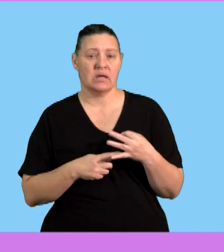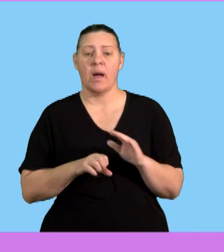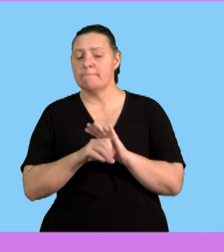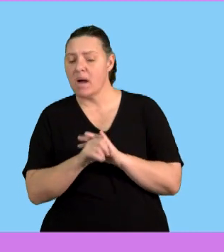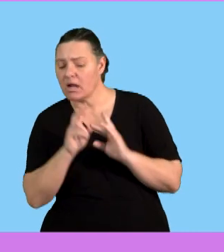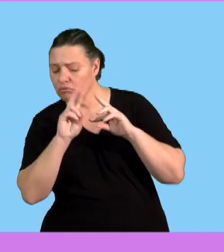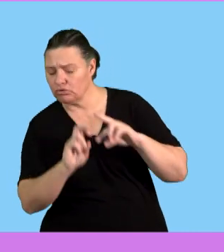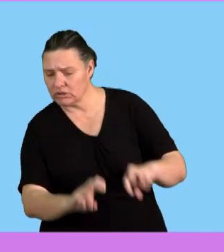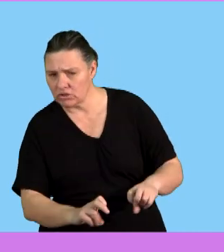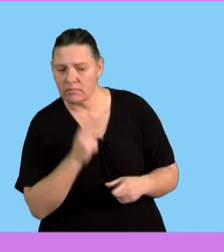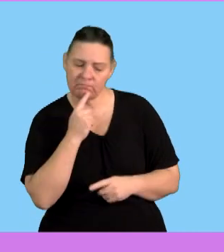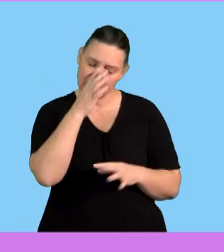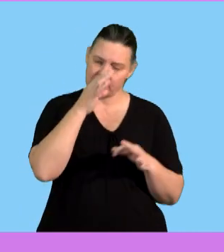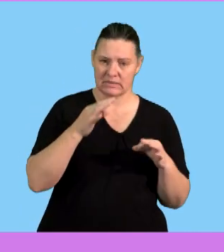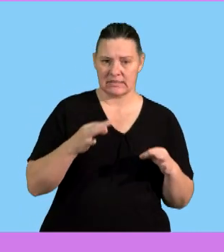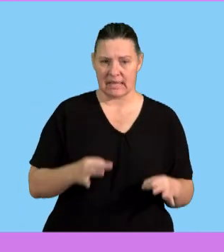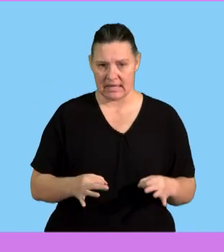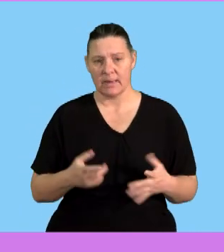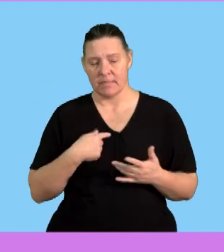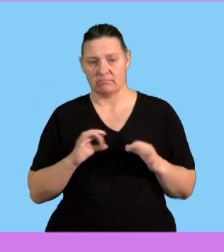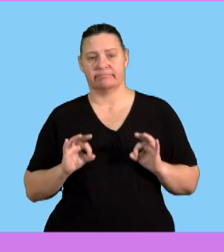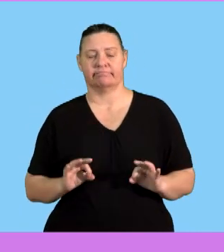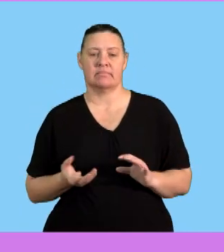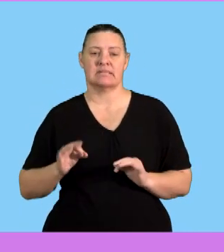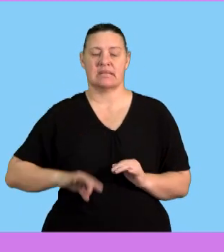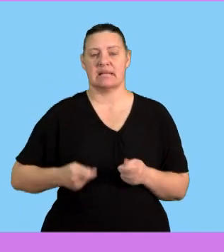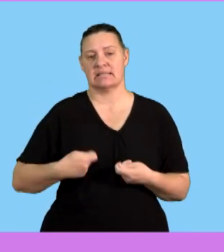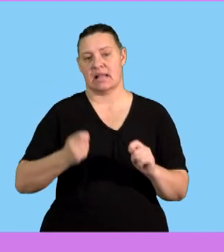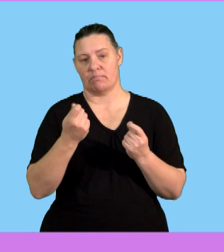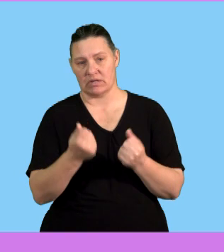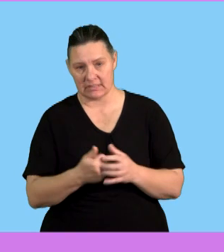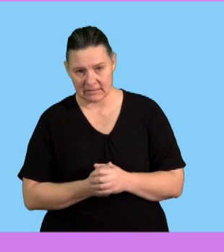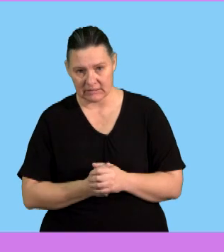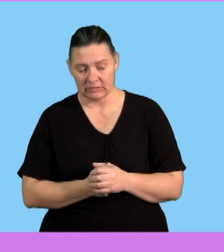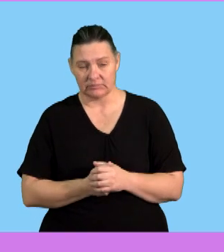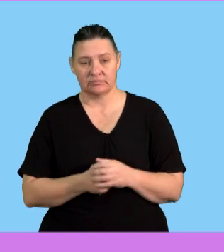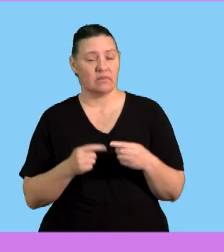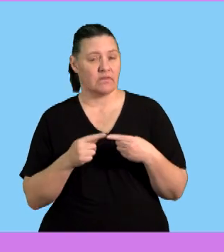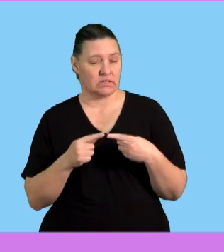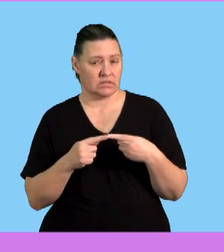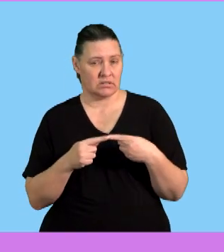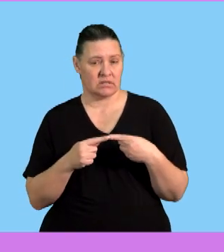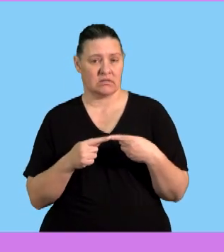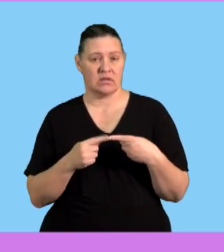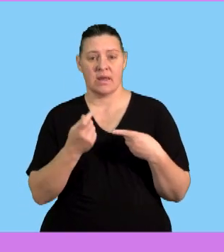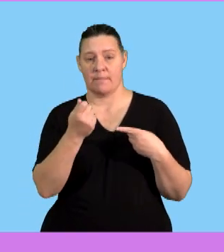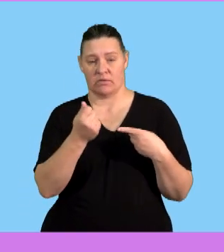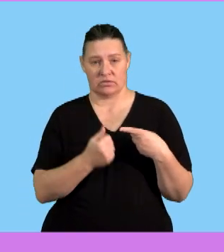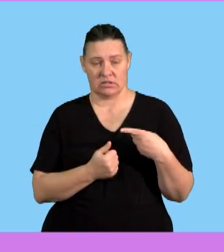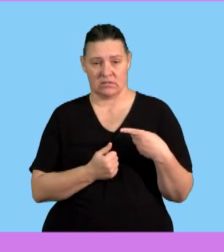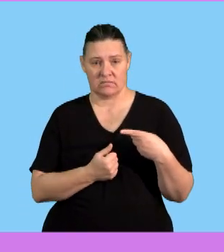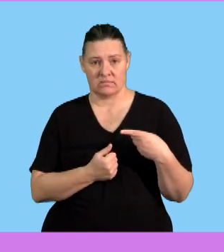market research and then you decide on a suitable selling price. So first, it is an